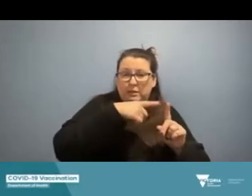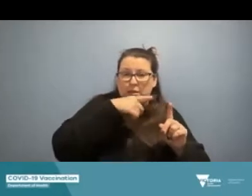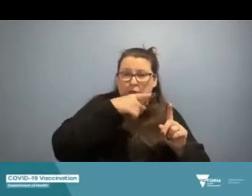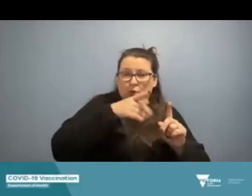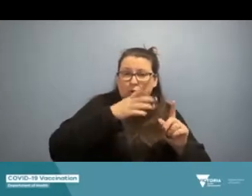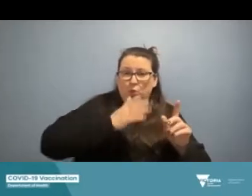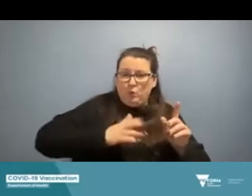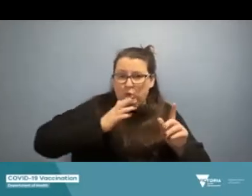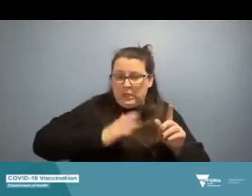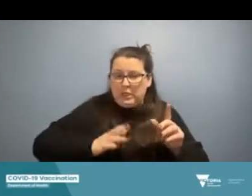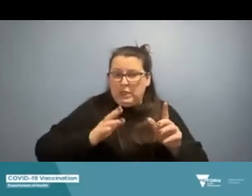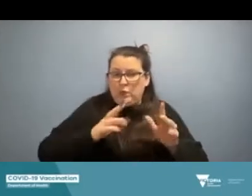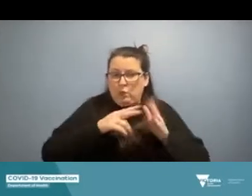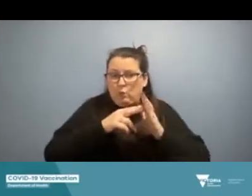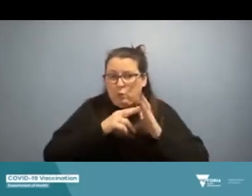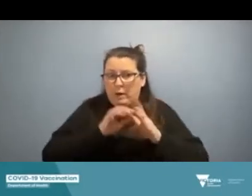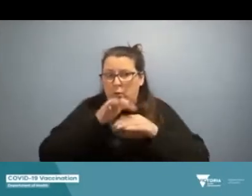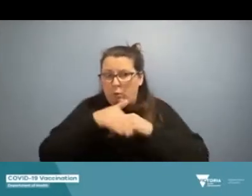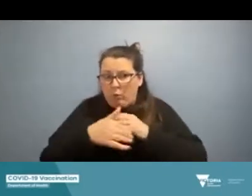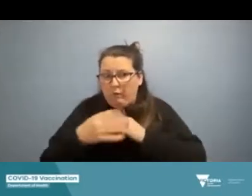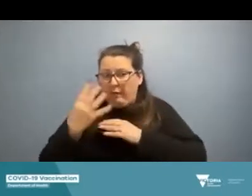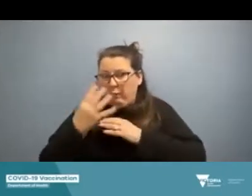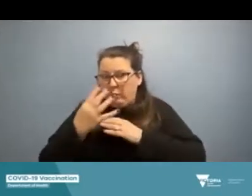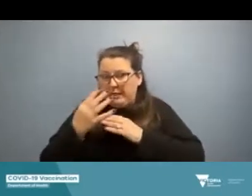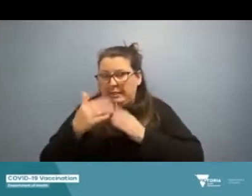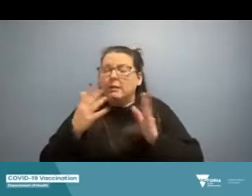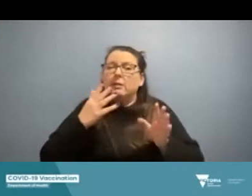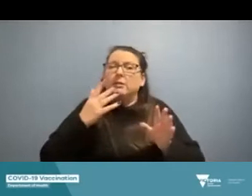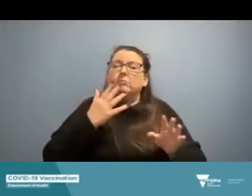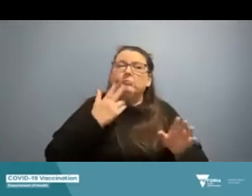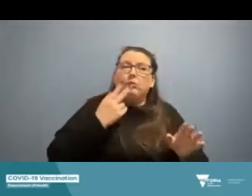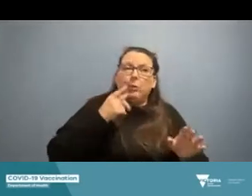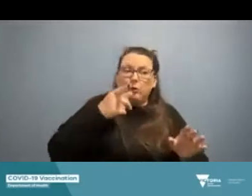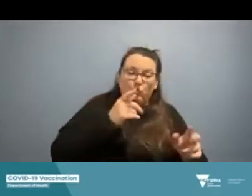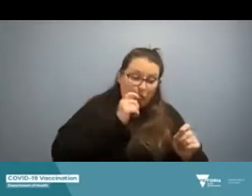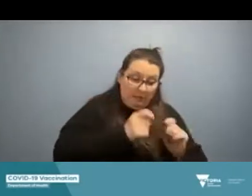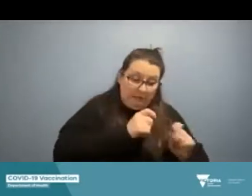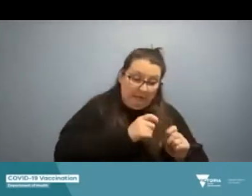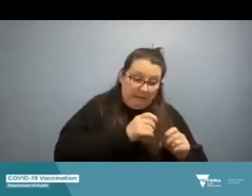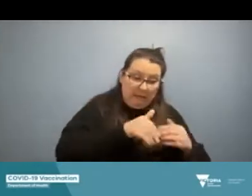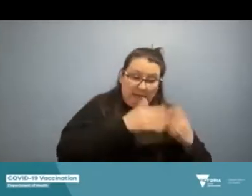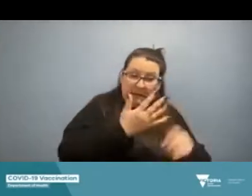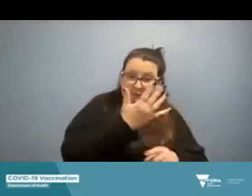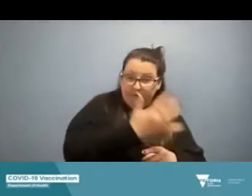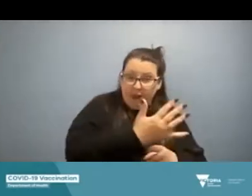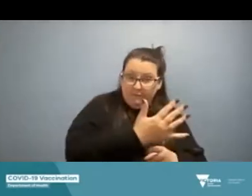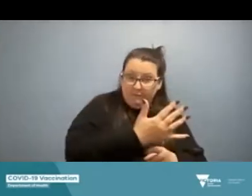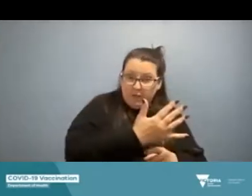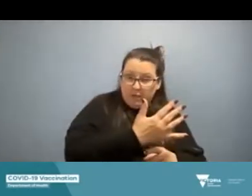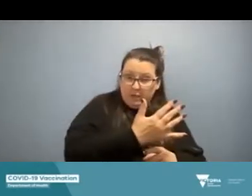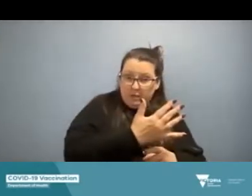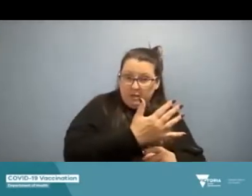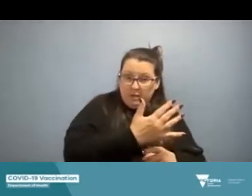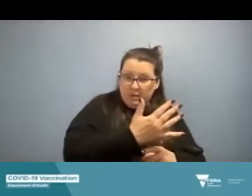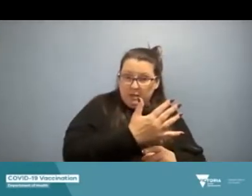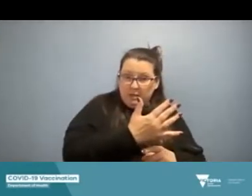days altogether. So you tested at day 5, and that's the time that you submit yourself for testing. Do you